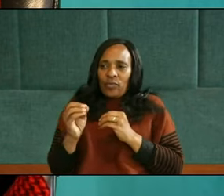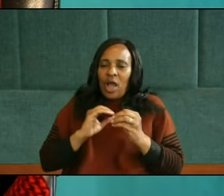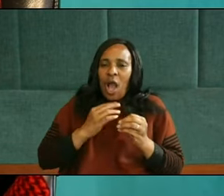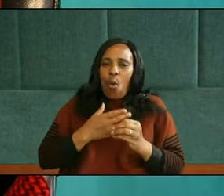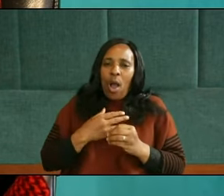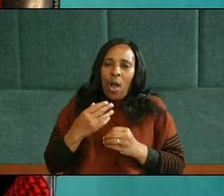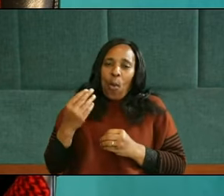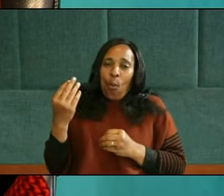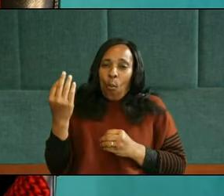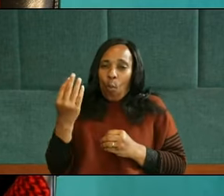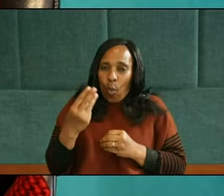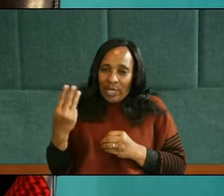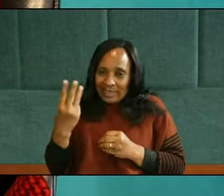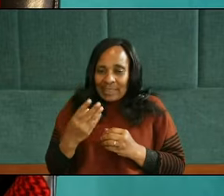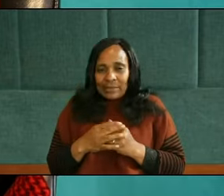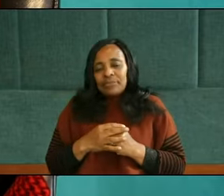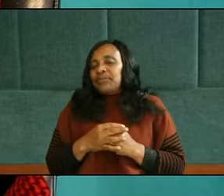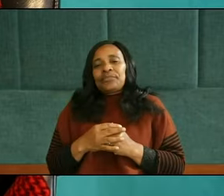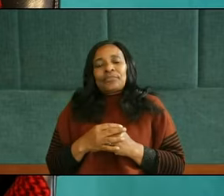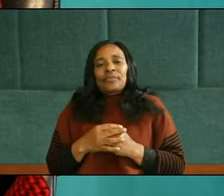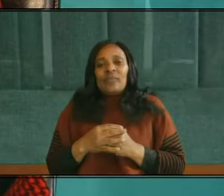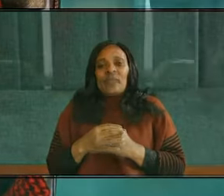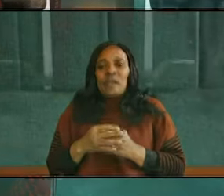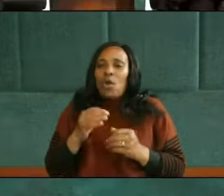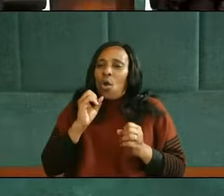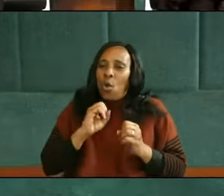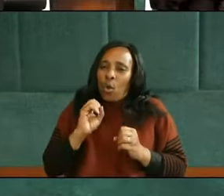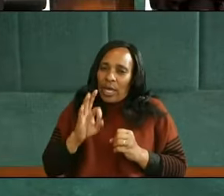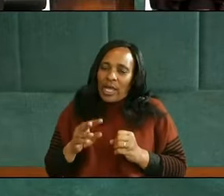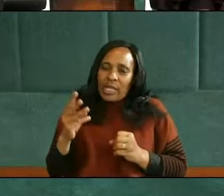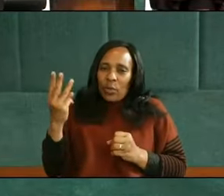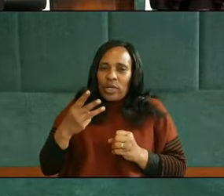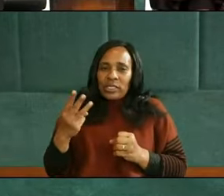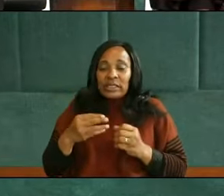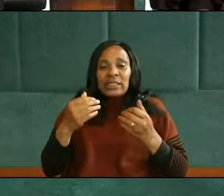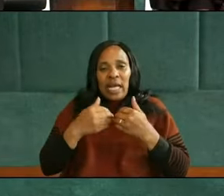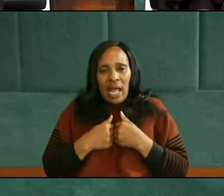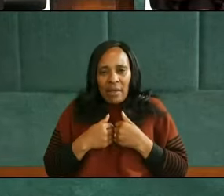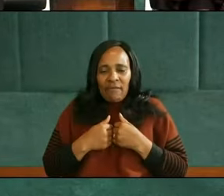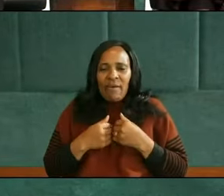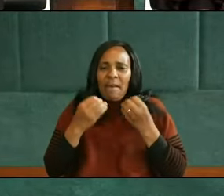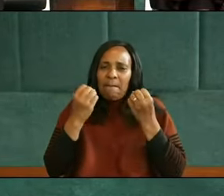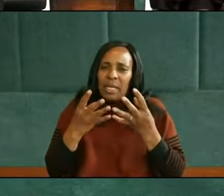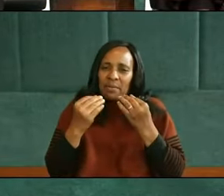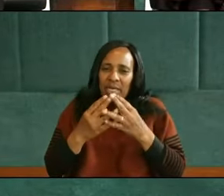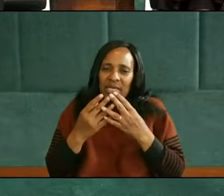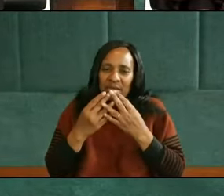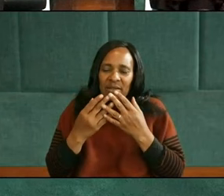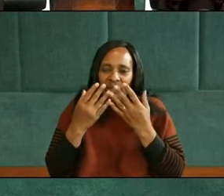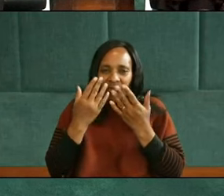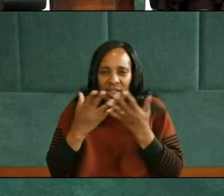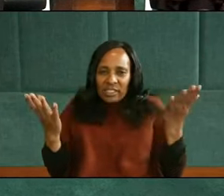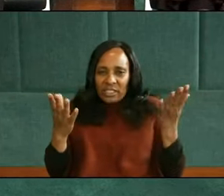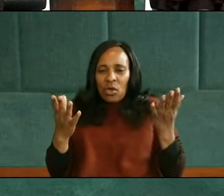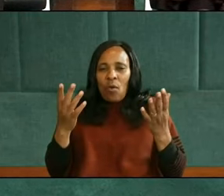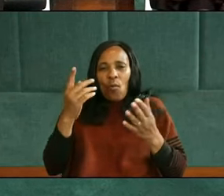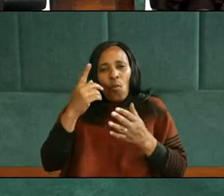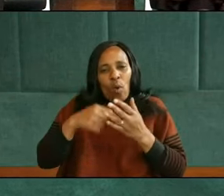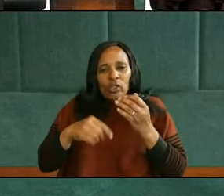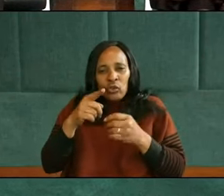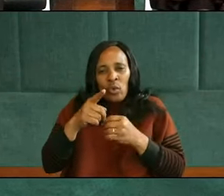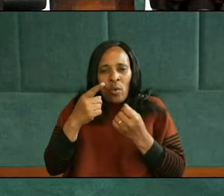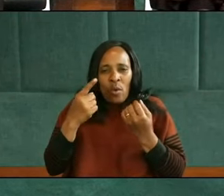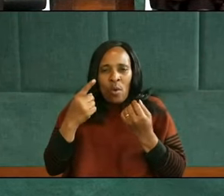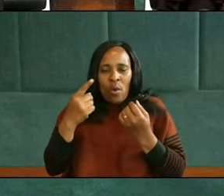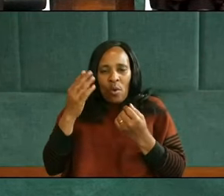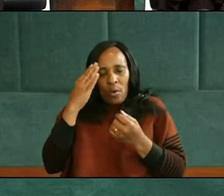our Wednesday section. All right, so the Wednesday section has a number of verses in the punchline, and it asks